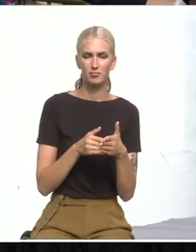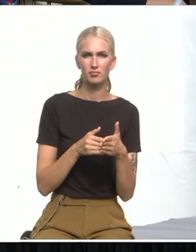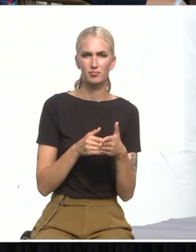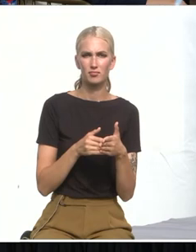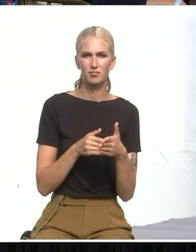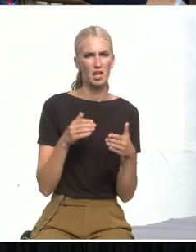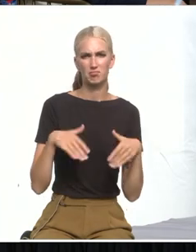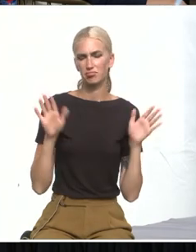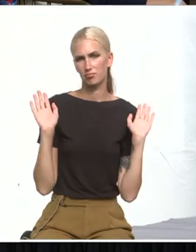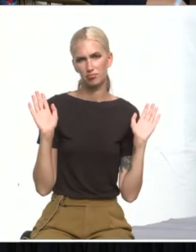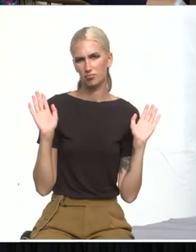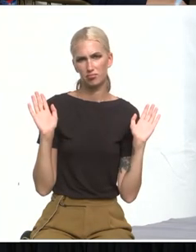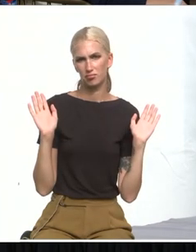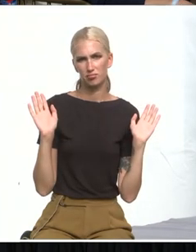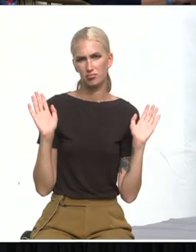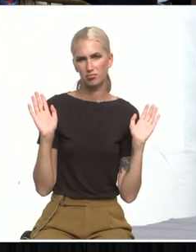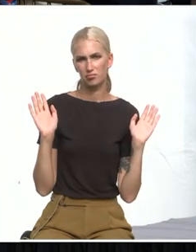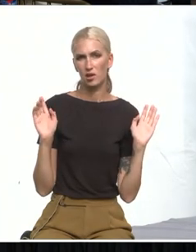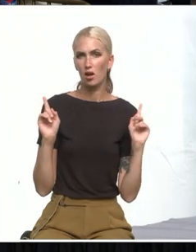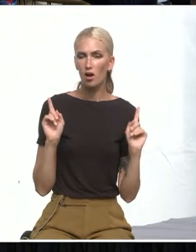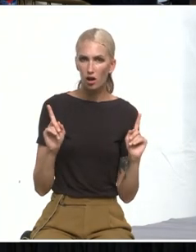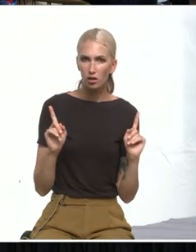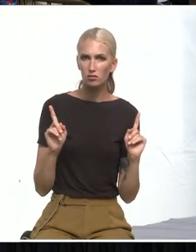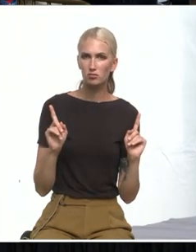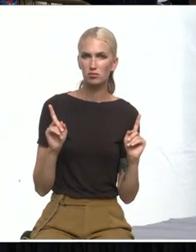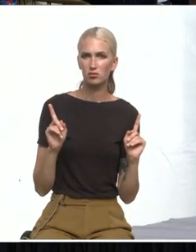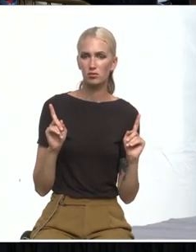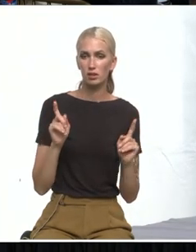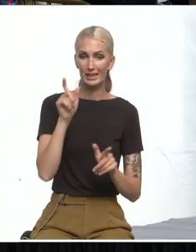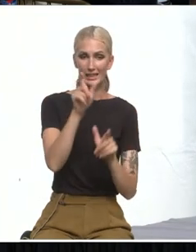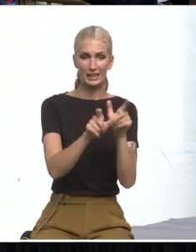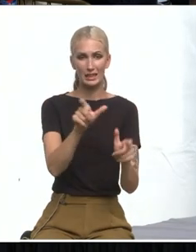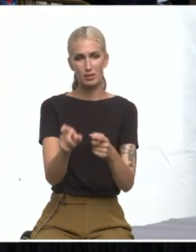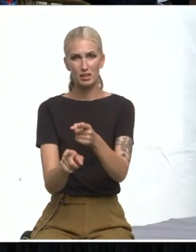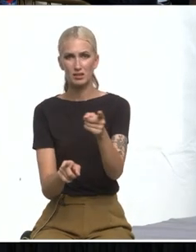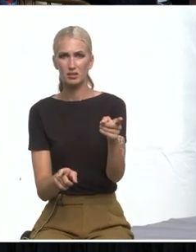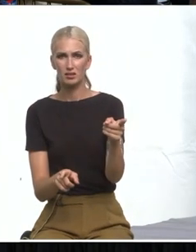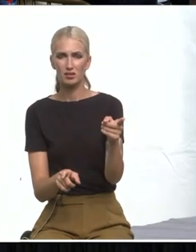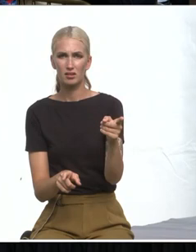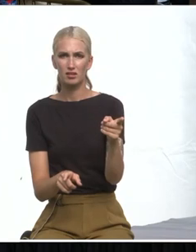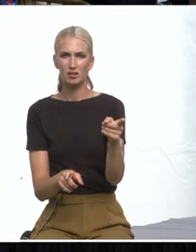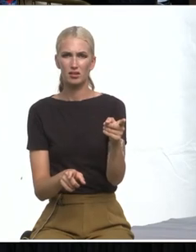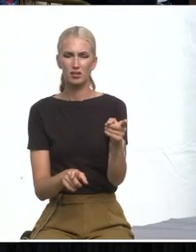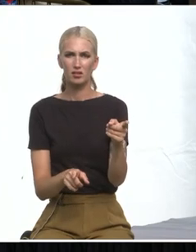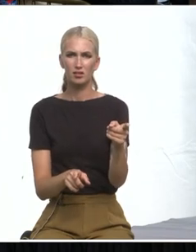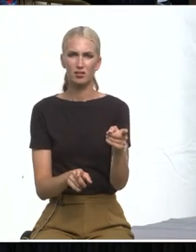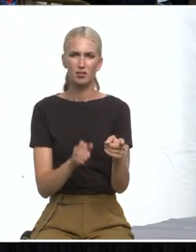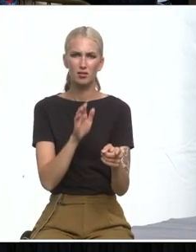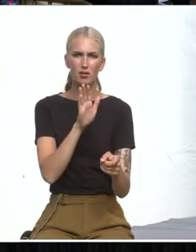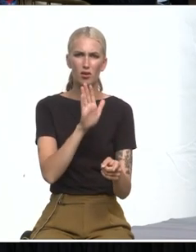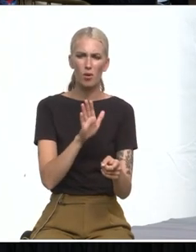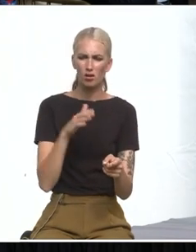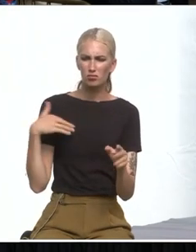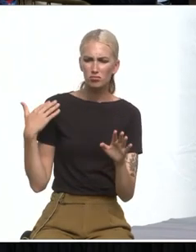they give up. But if we follow people who have been through real bad